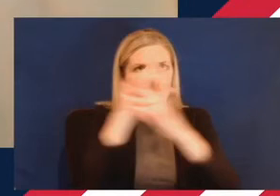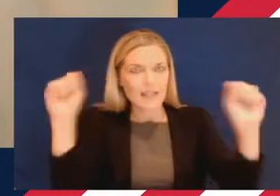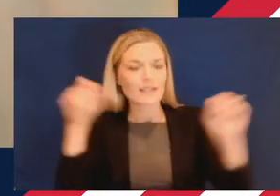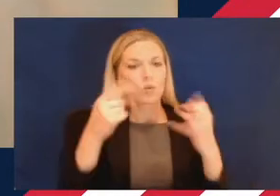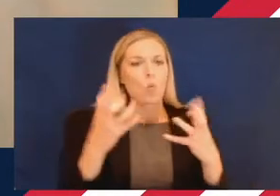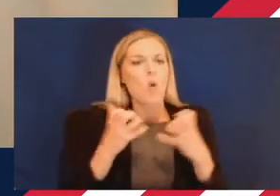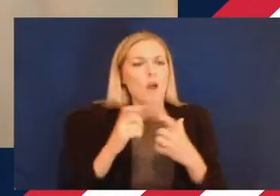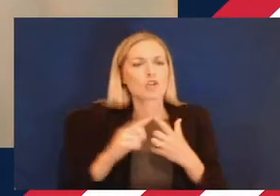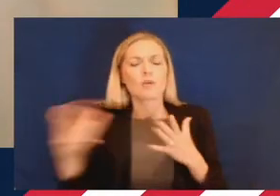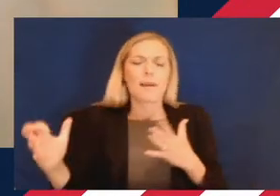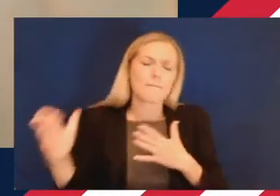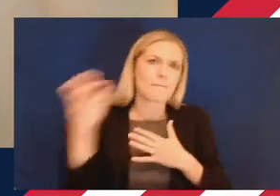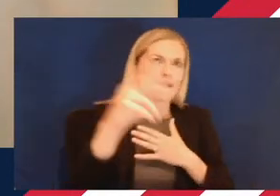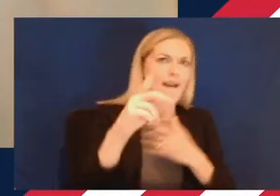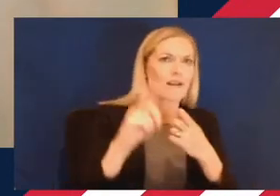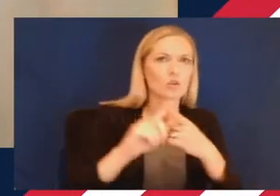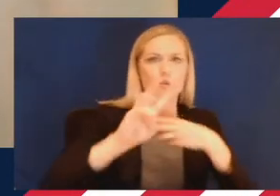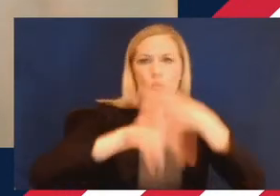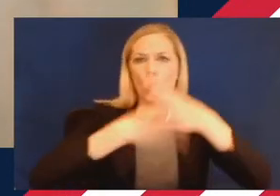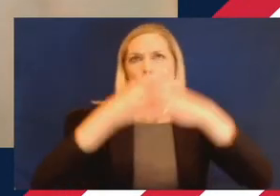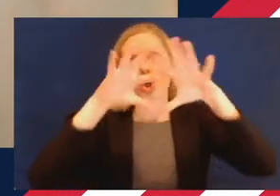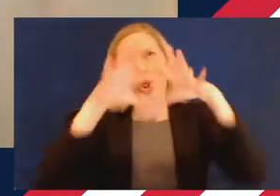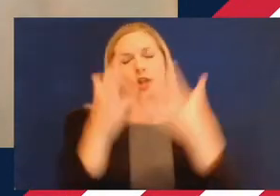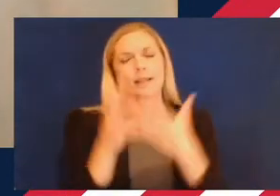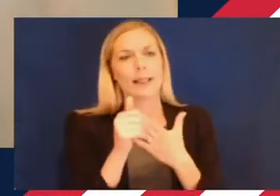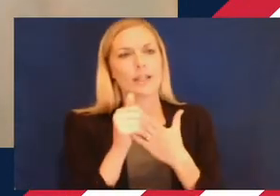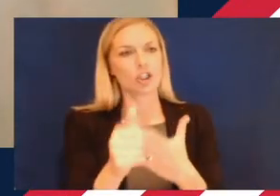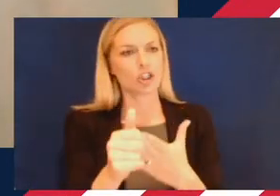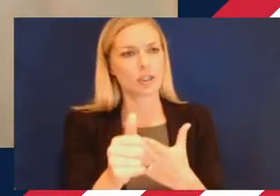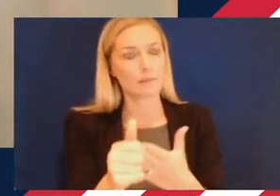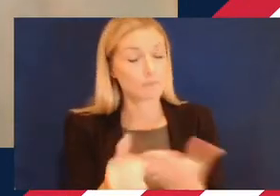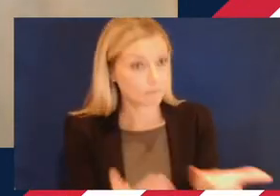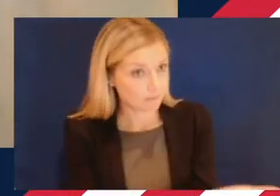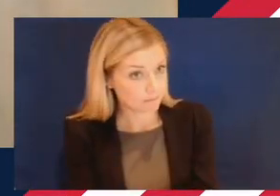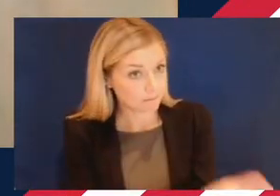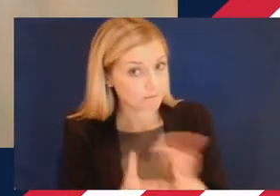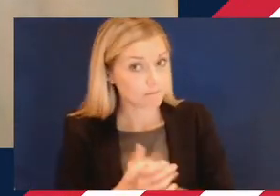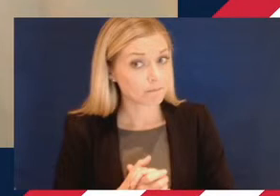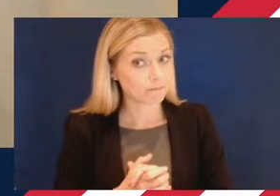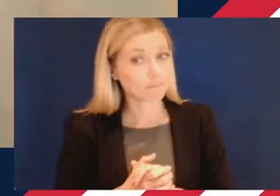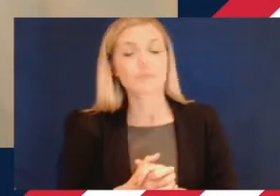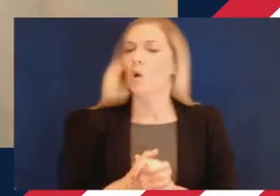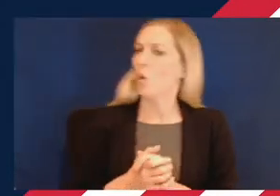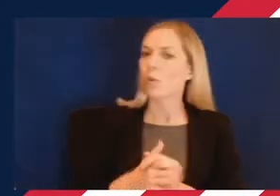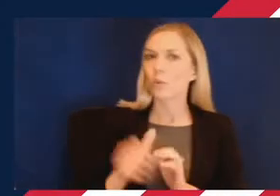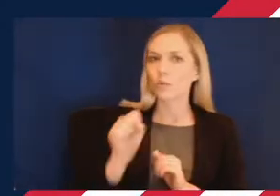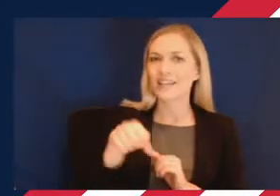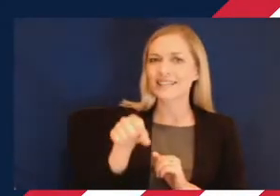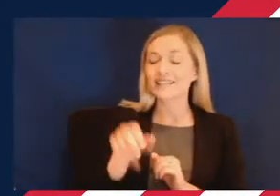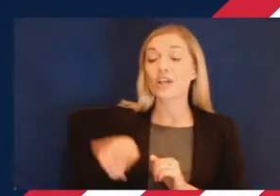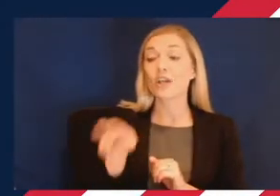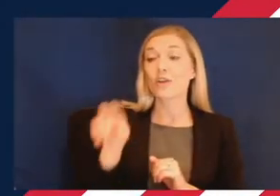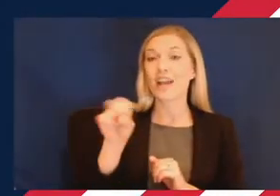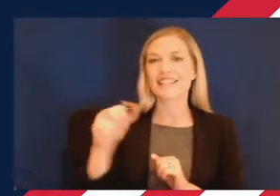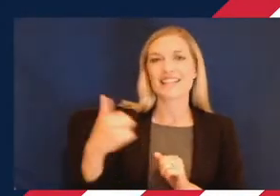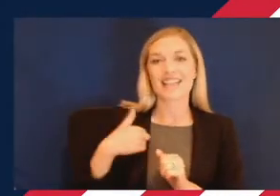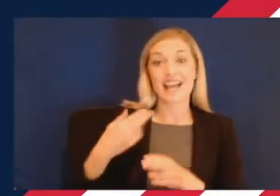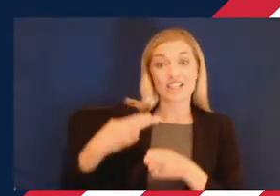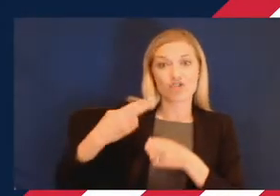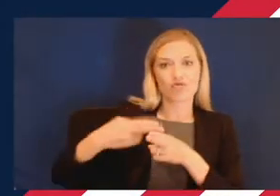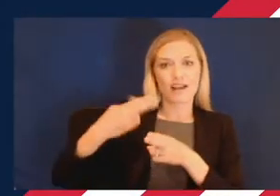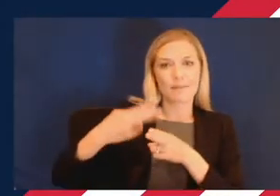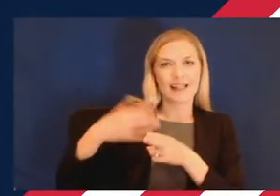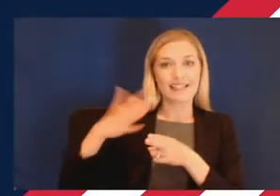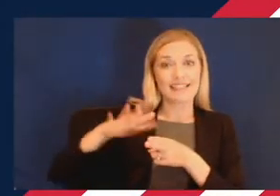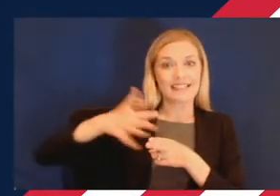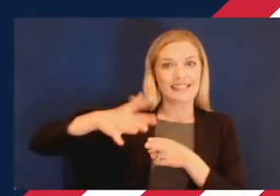to the global stage and offering better leadership? Yeah, the United States really has a credibility issue right now, and what we